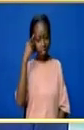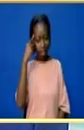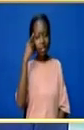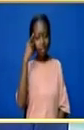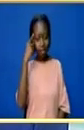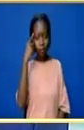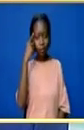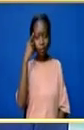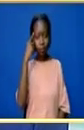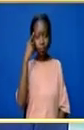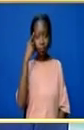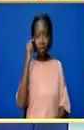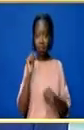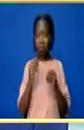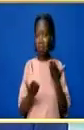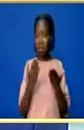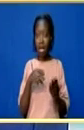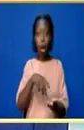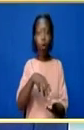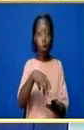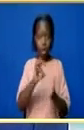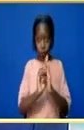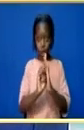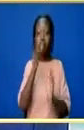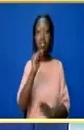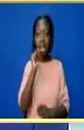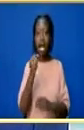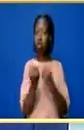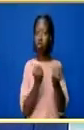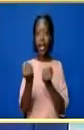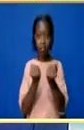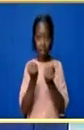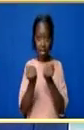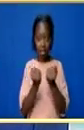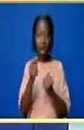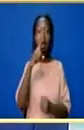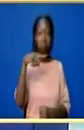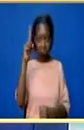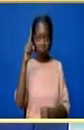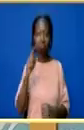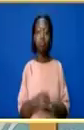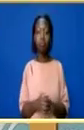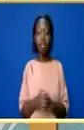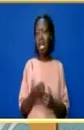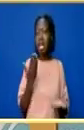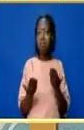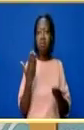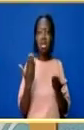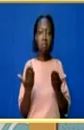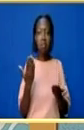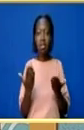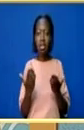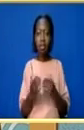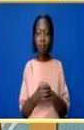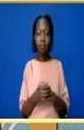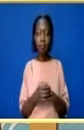correctly, I would say first of all walking. Walking. Driving. Driving. Maybe going to bigger ones would be